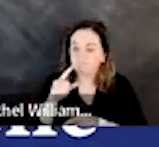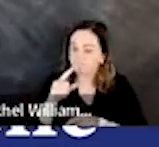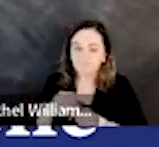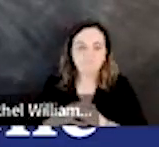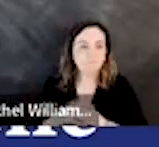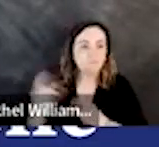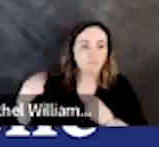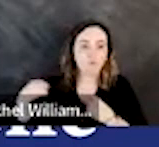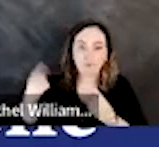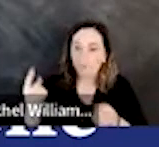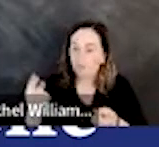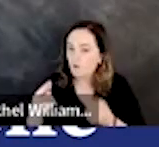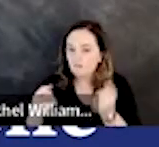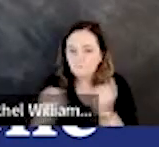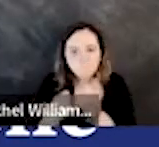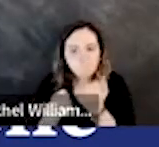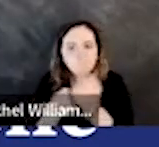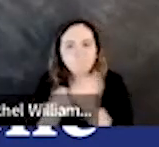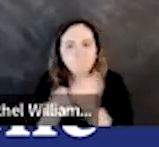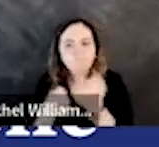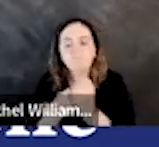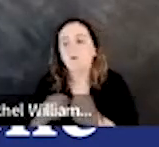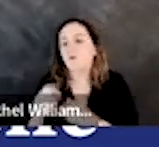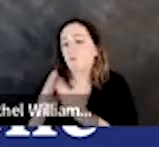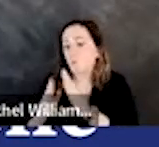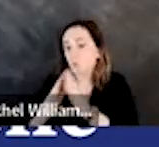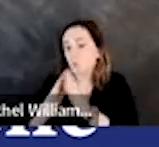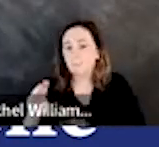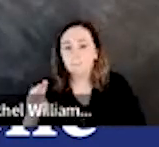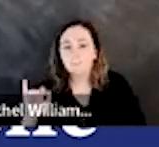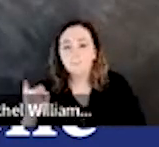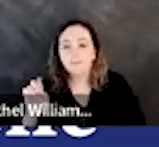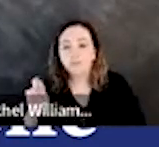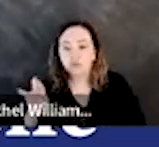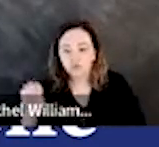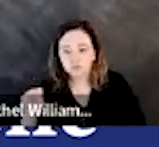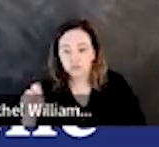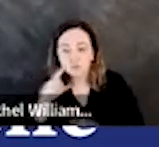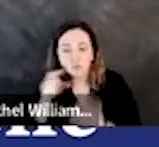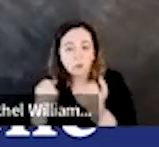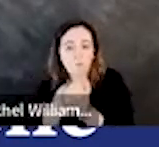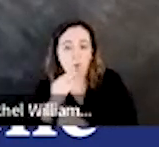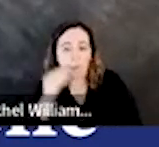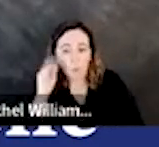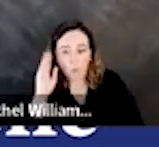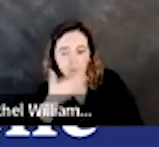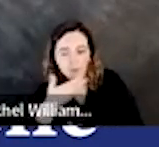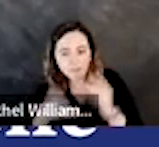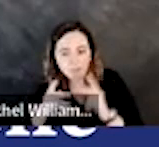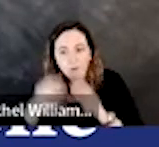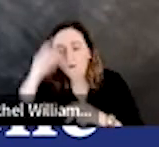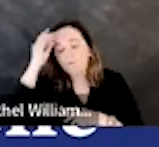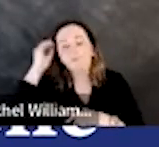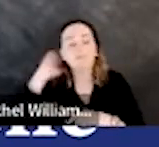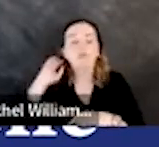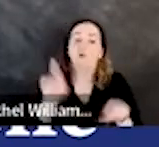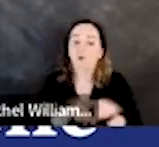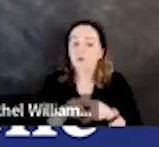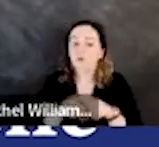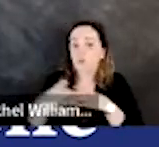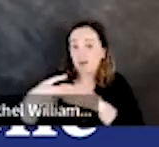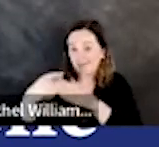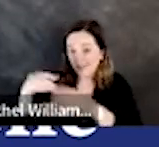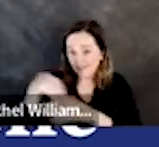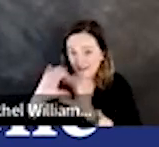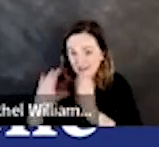He has been dedicated to a support of Urban Ministries to support Durham's homeless population. He has also exhibited leadership within the classroom